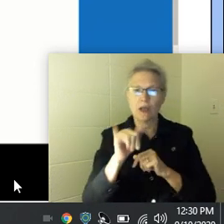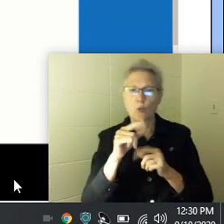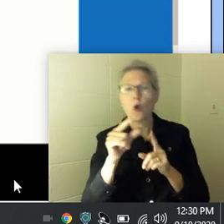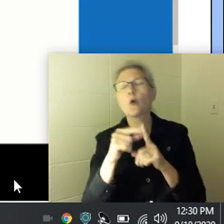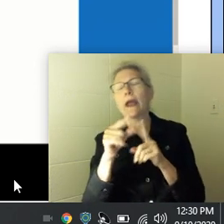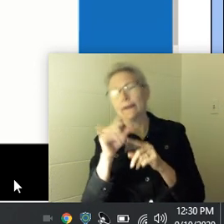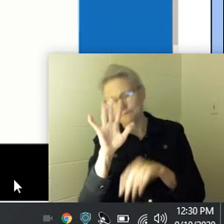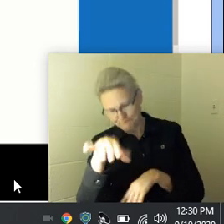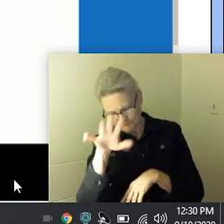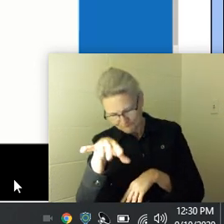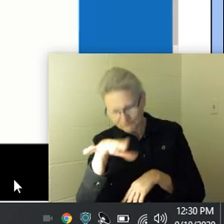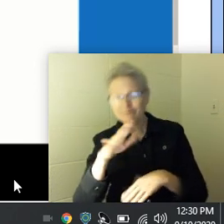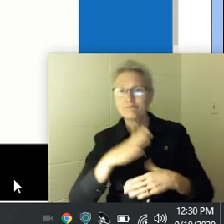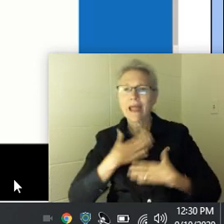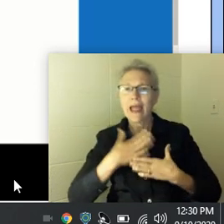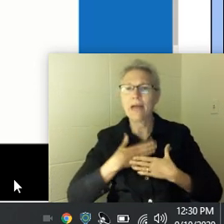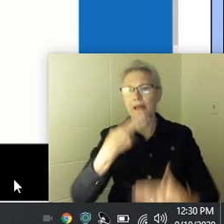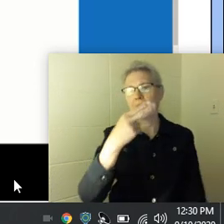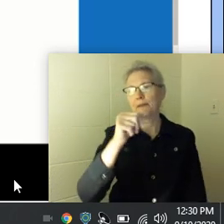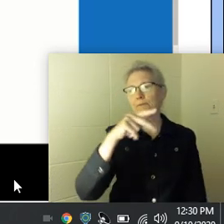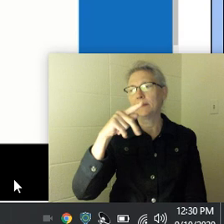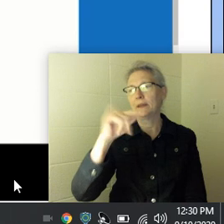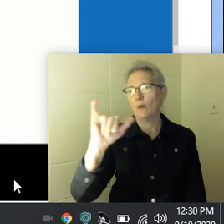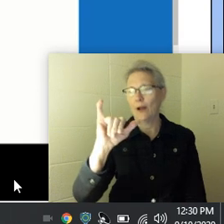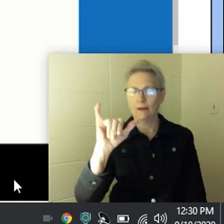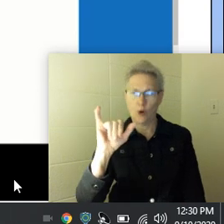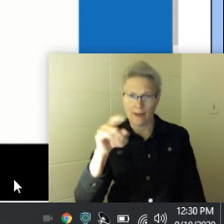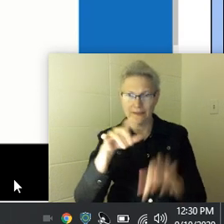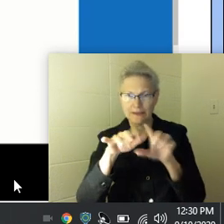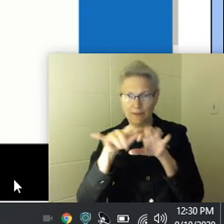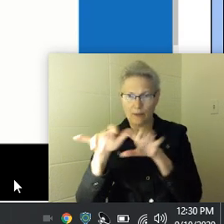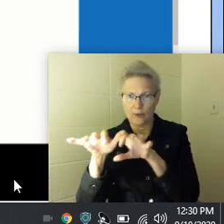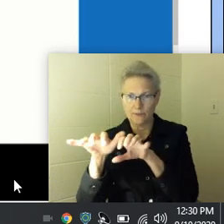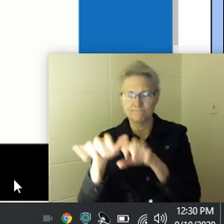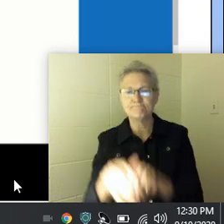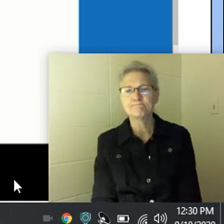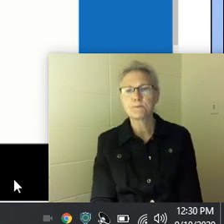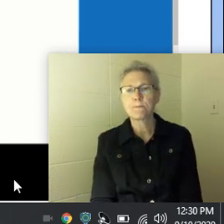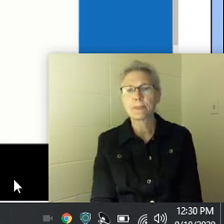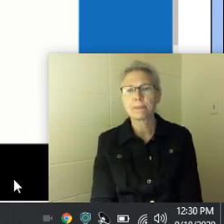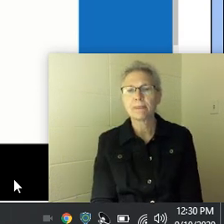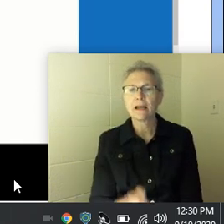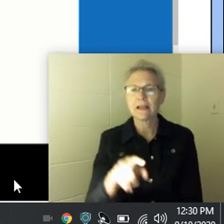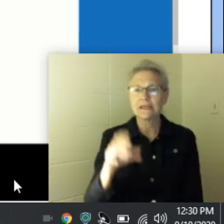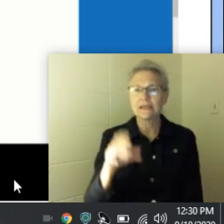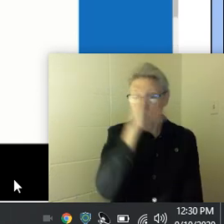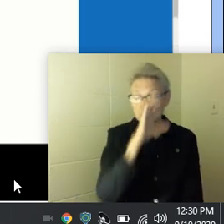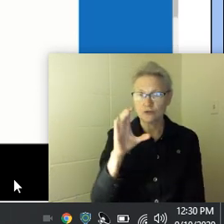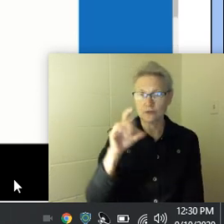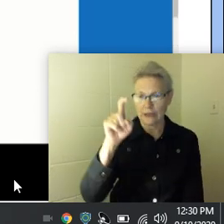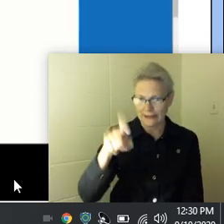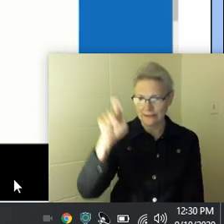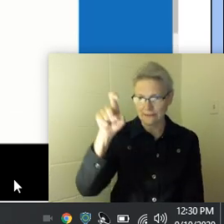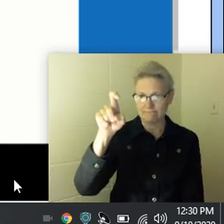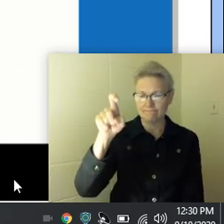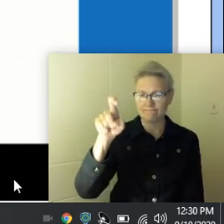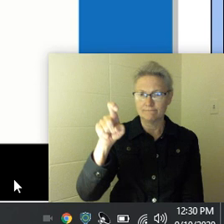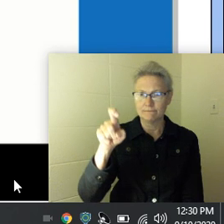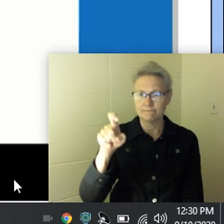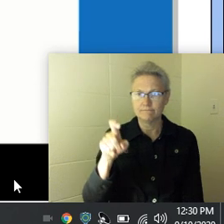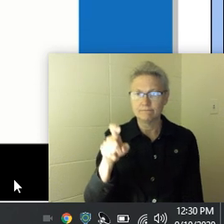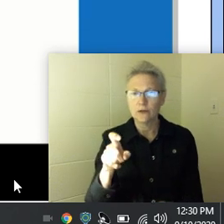my text, I want to figure out if there's a synonym for happy. So I'm going to type the word happy and click search. Now, once you do